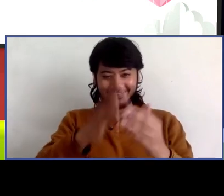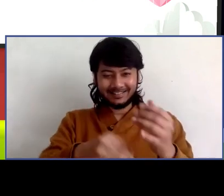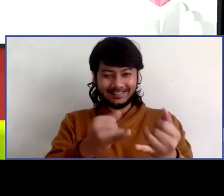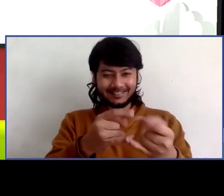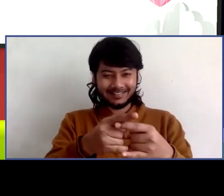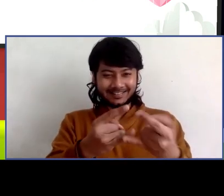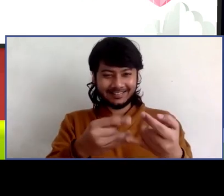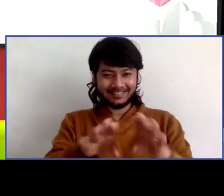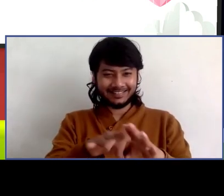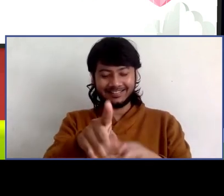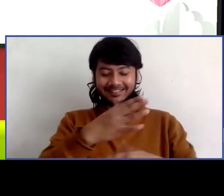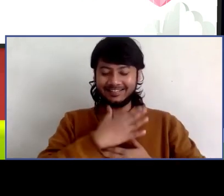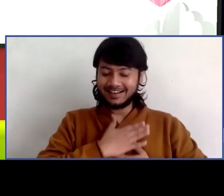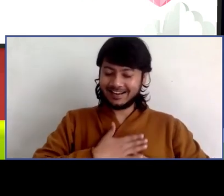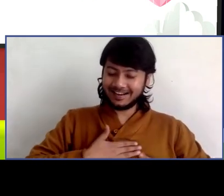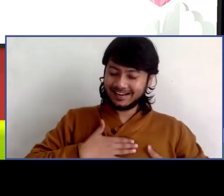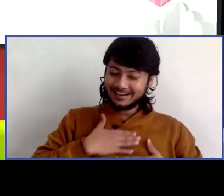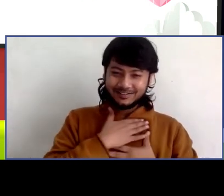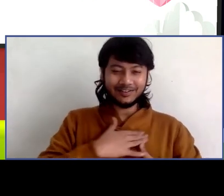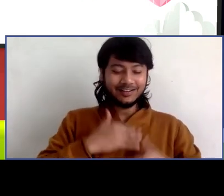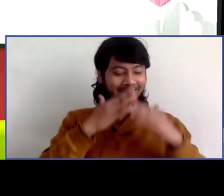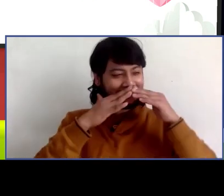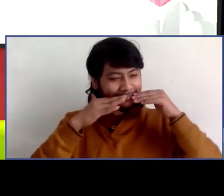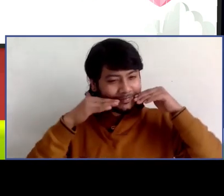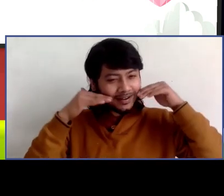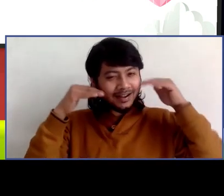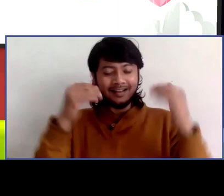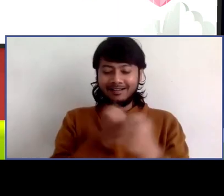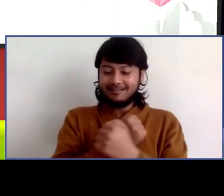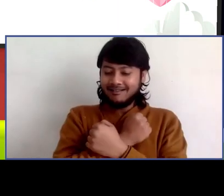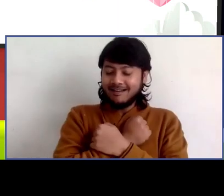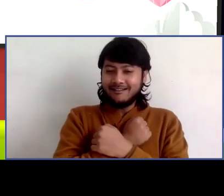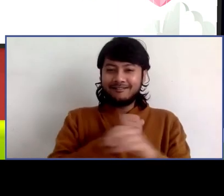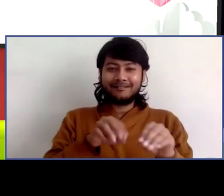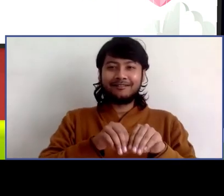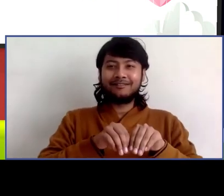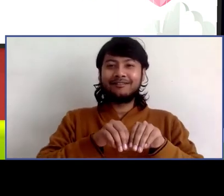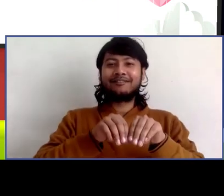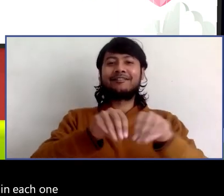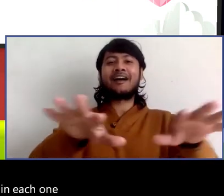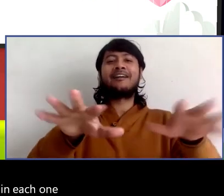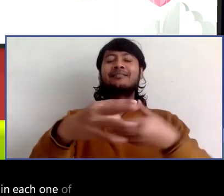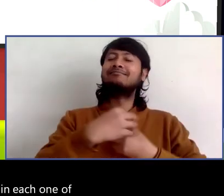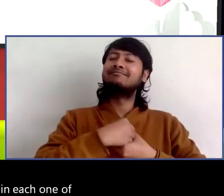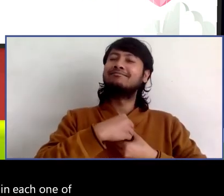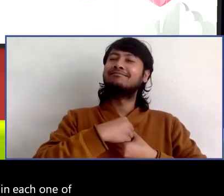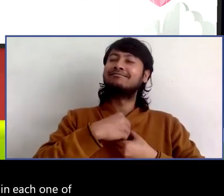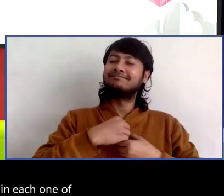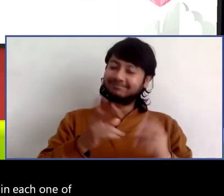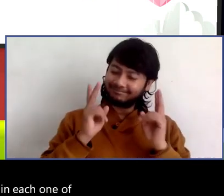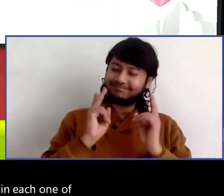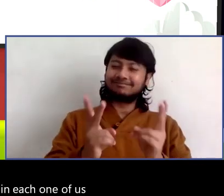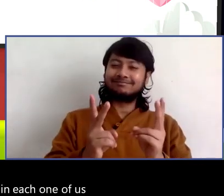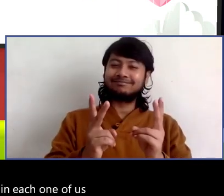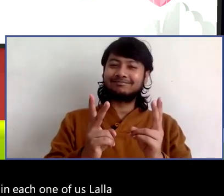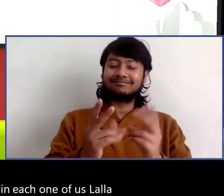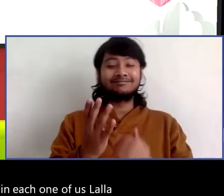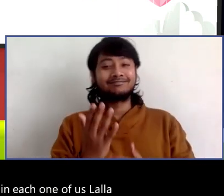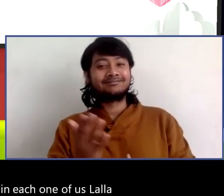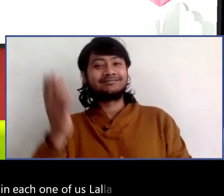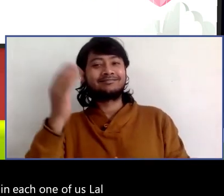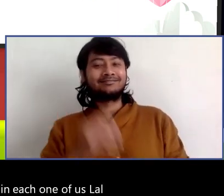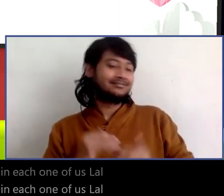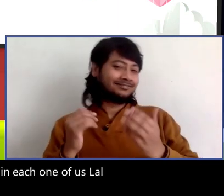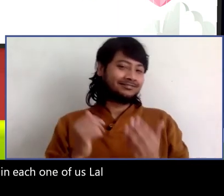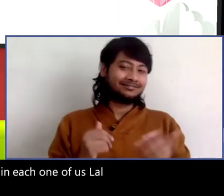celebrate the power of love in each one of us. La la la la la la la la la